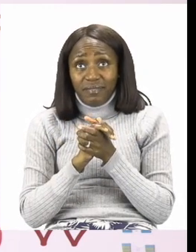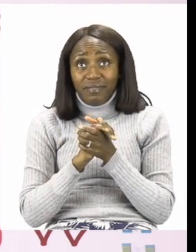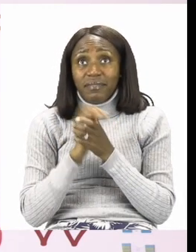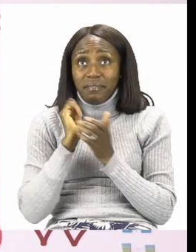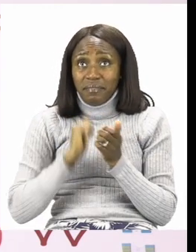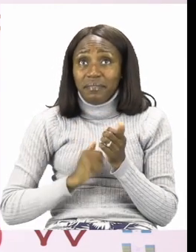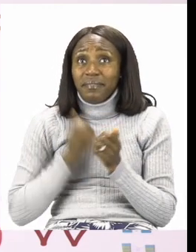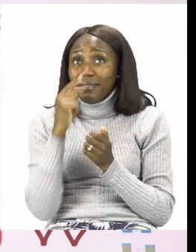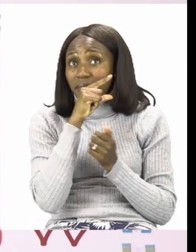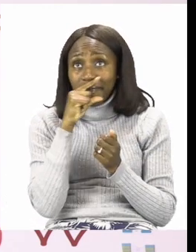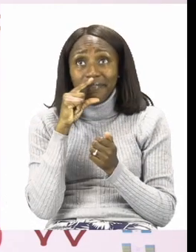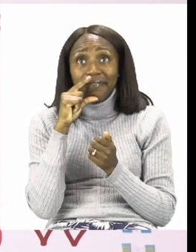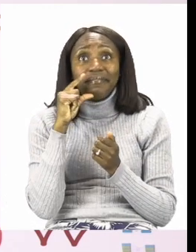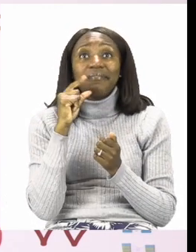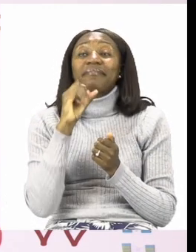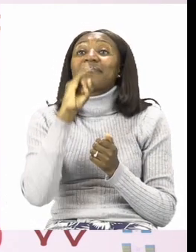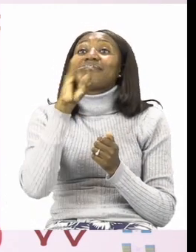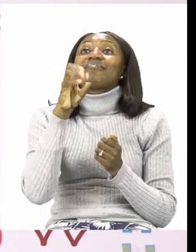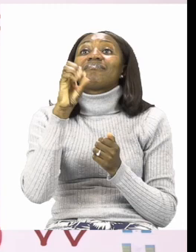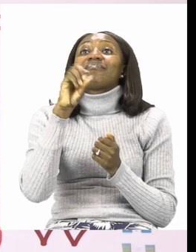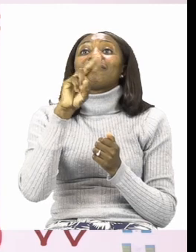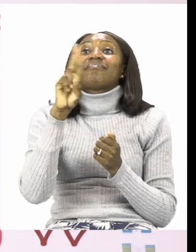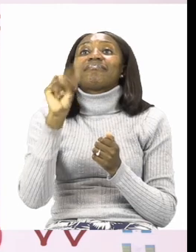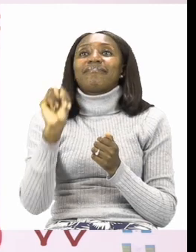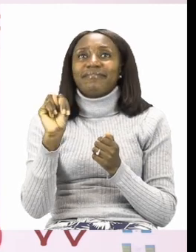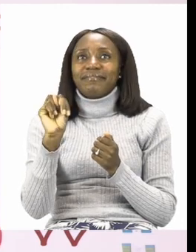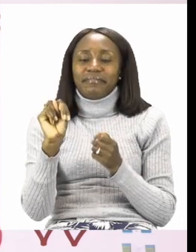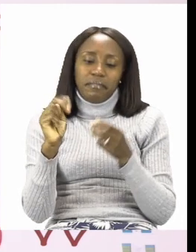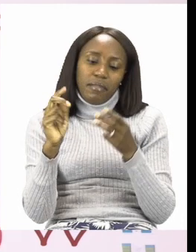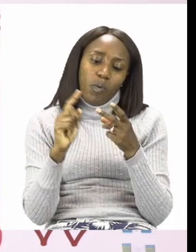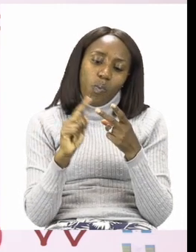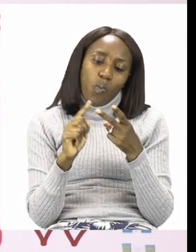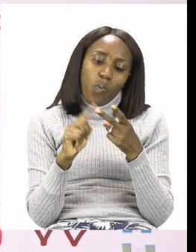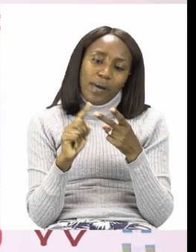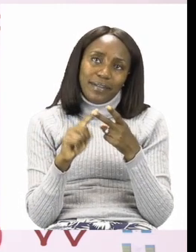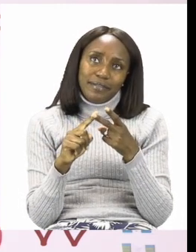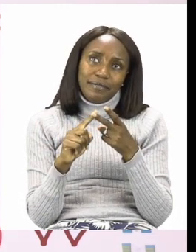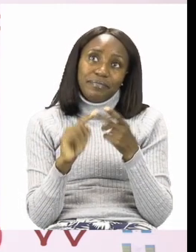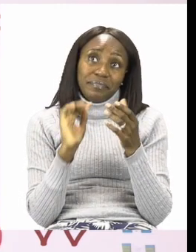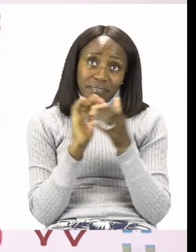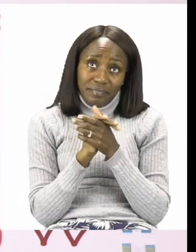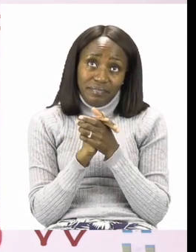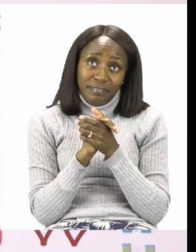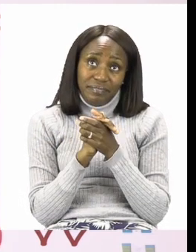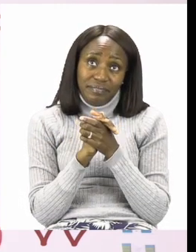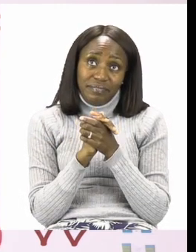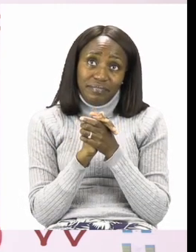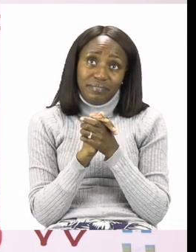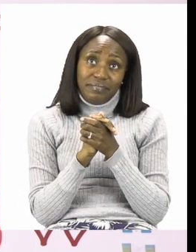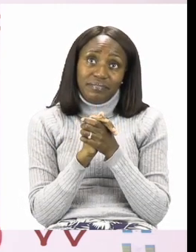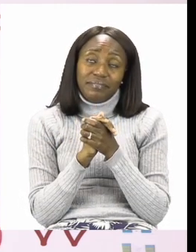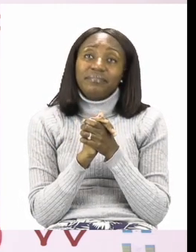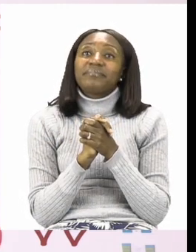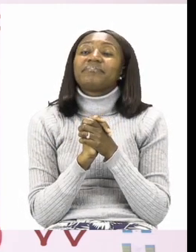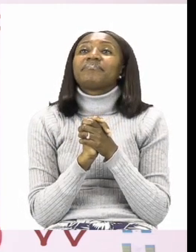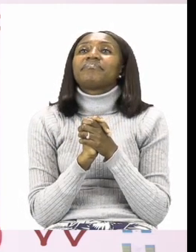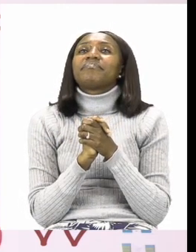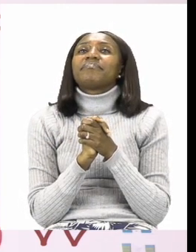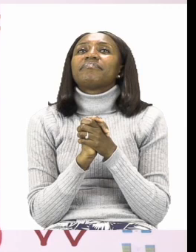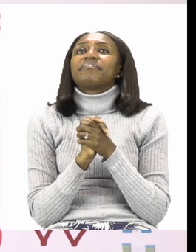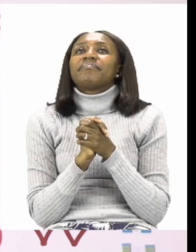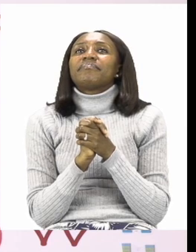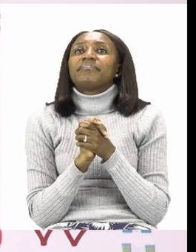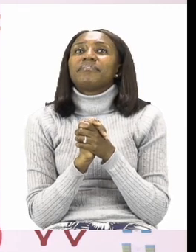friend's name is John, and I used the word name in my